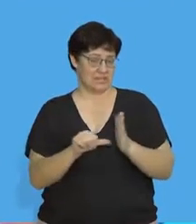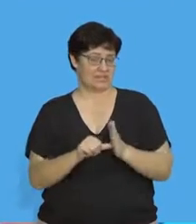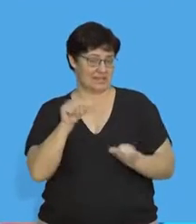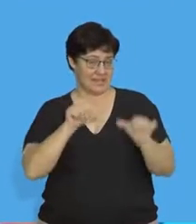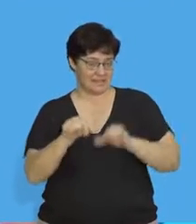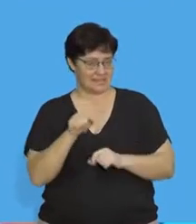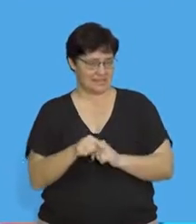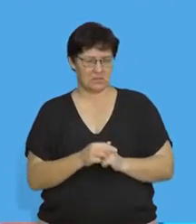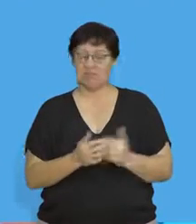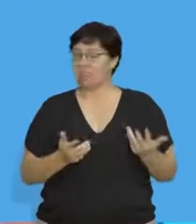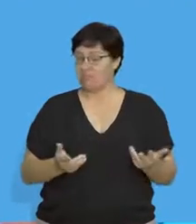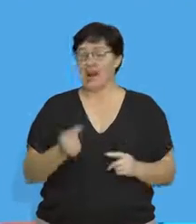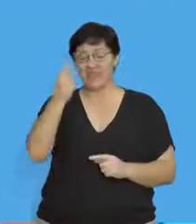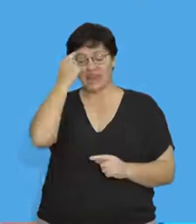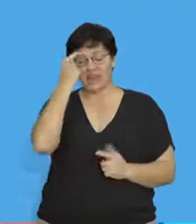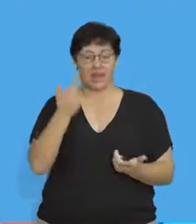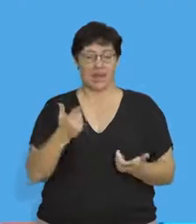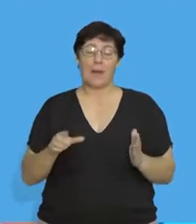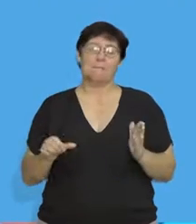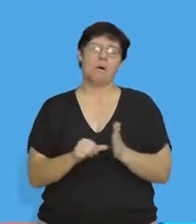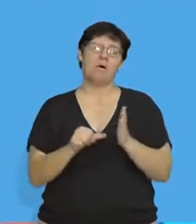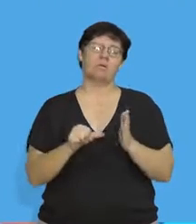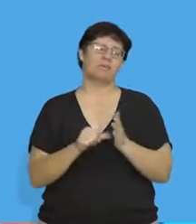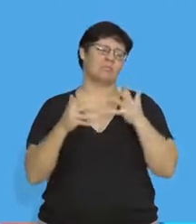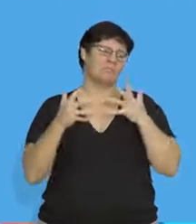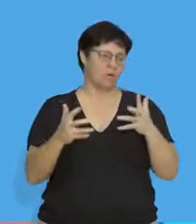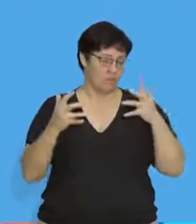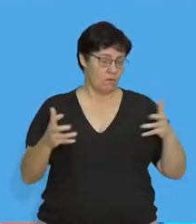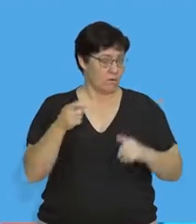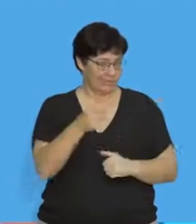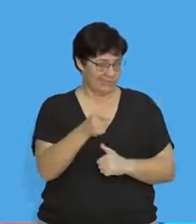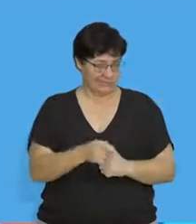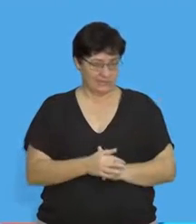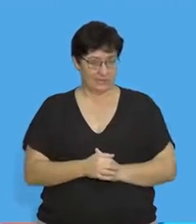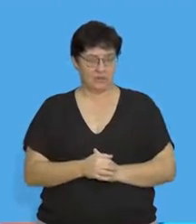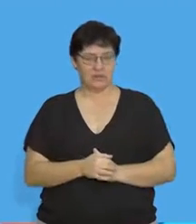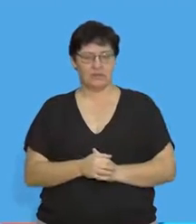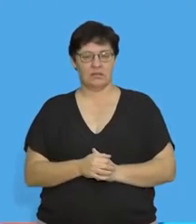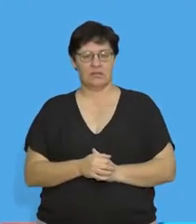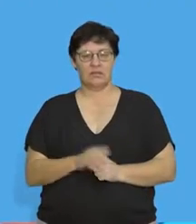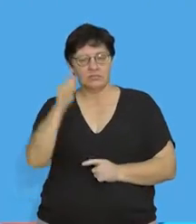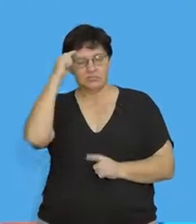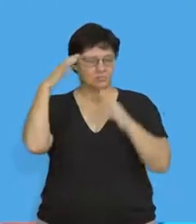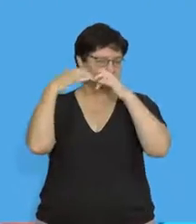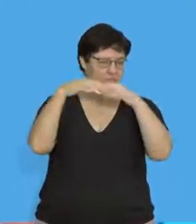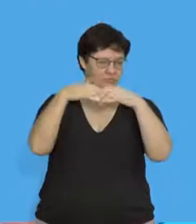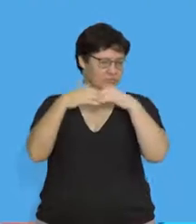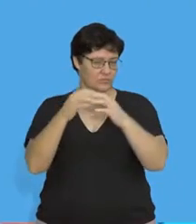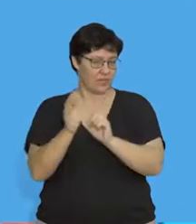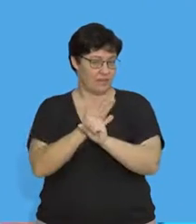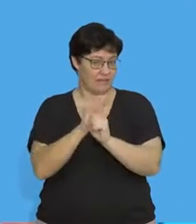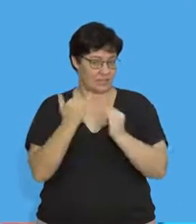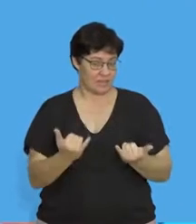In fact, it's probably the most important aspect. And you know what? A lot of the thinking that we're going to be